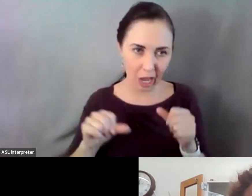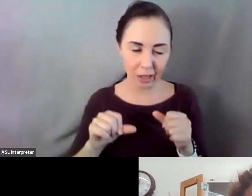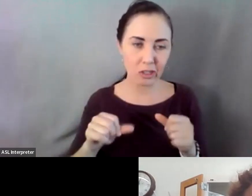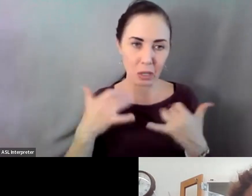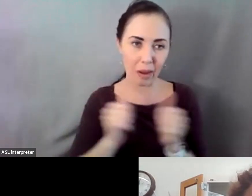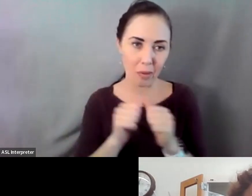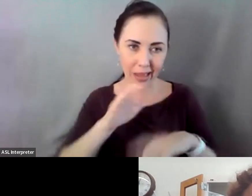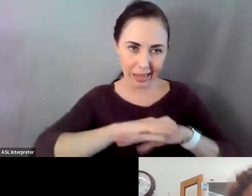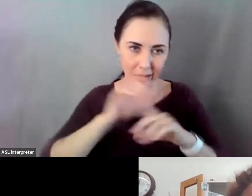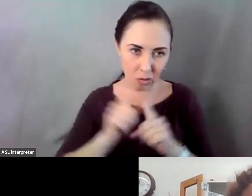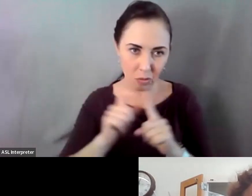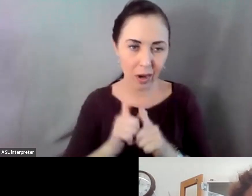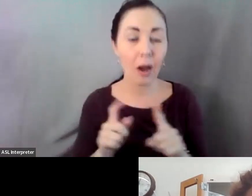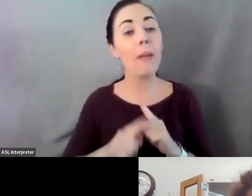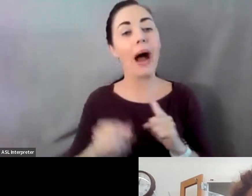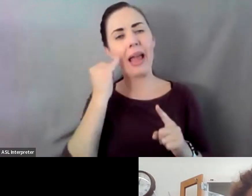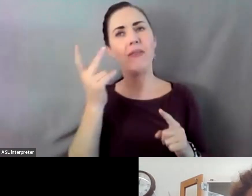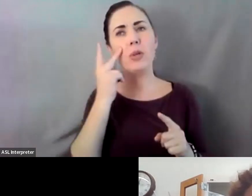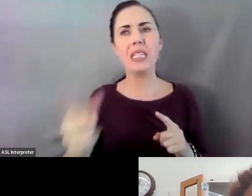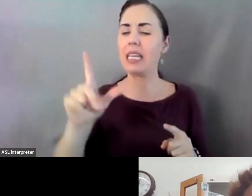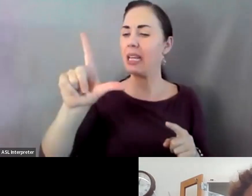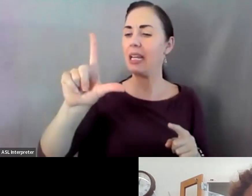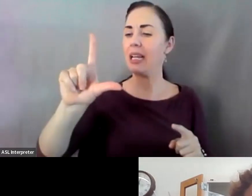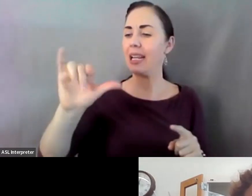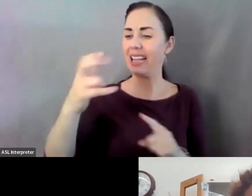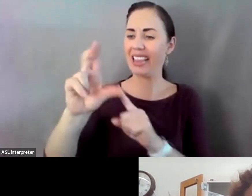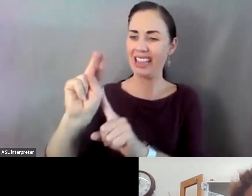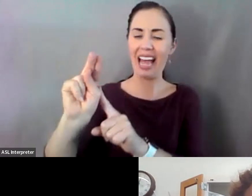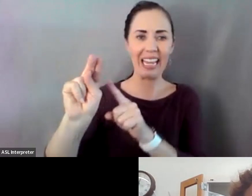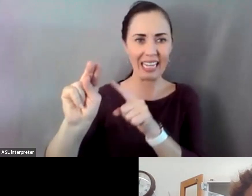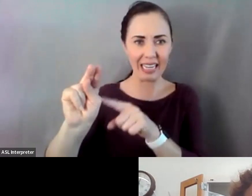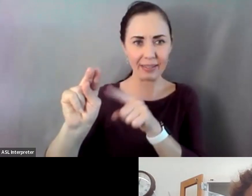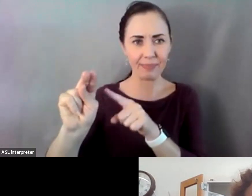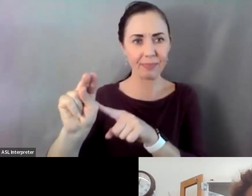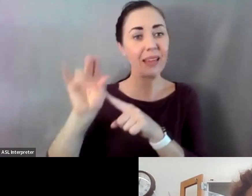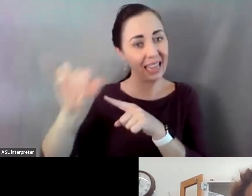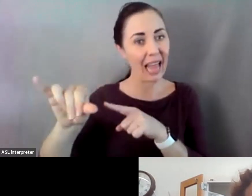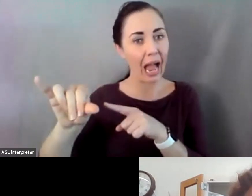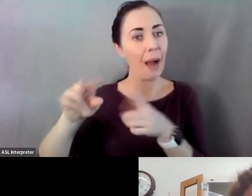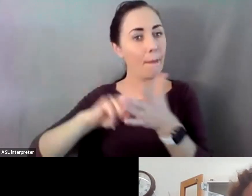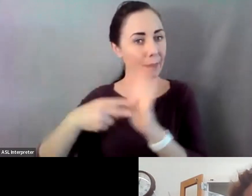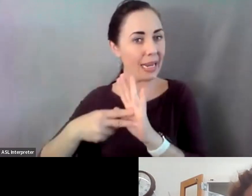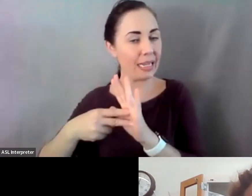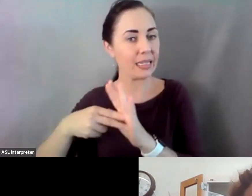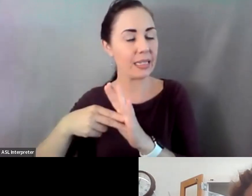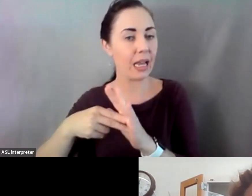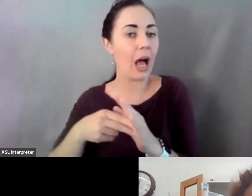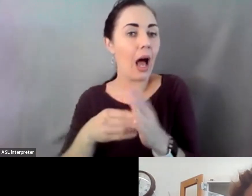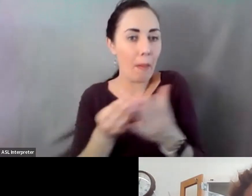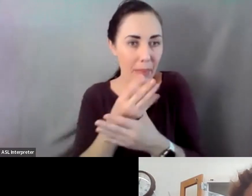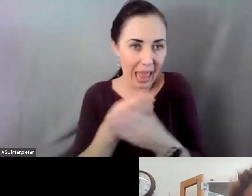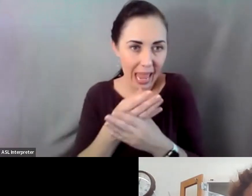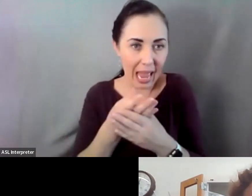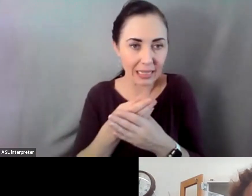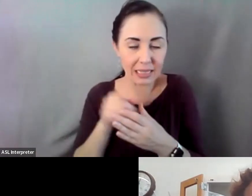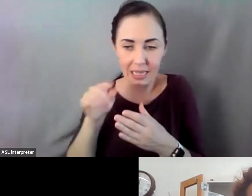and there's like algae, that means that the algae is making the food like a plant, right? And the fungus is like the body.